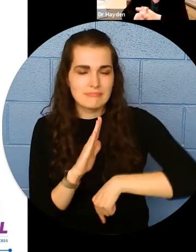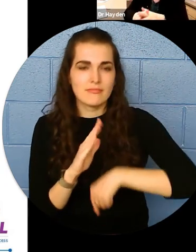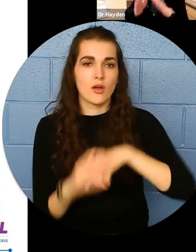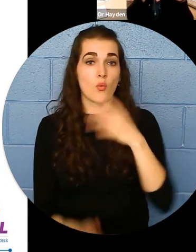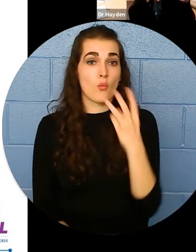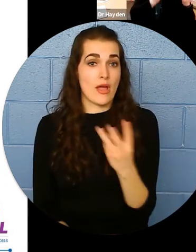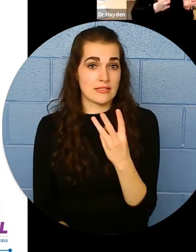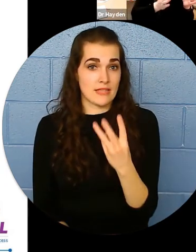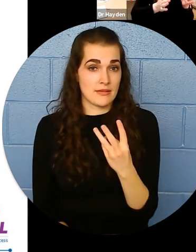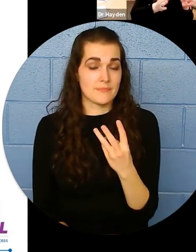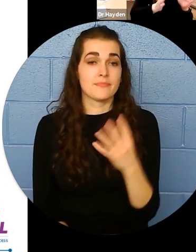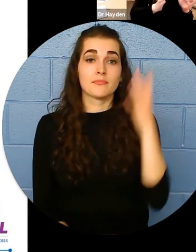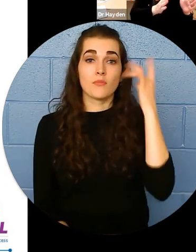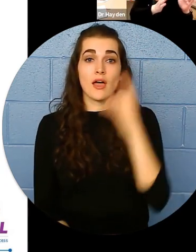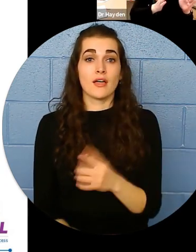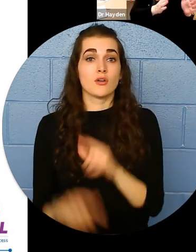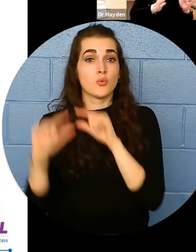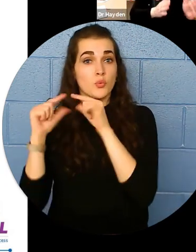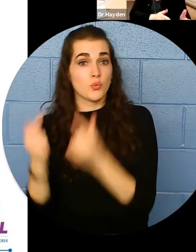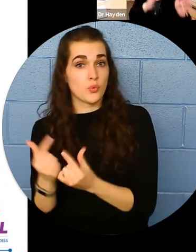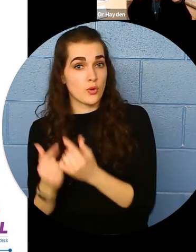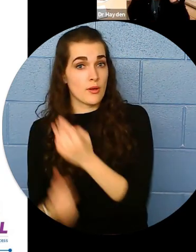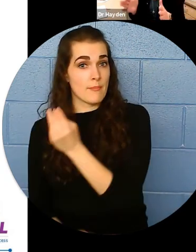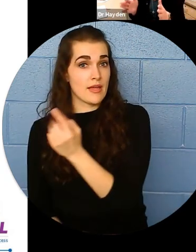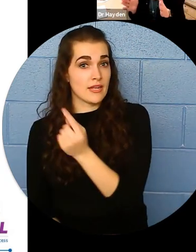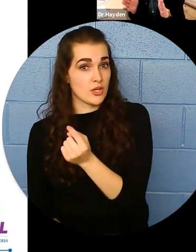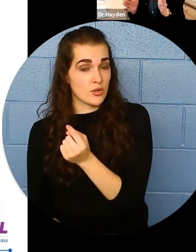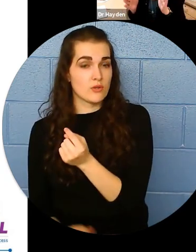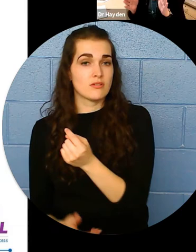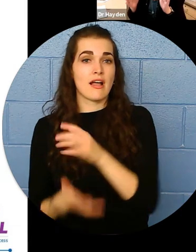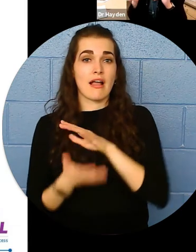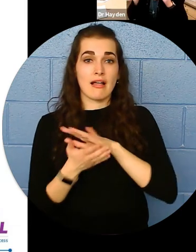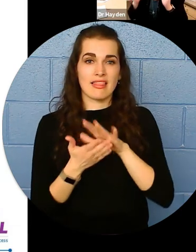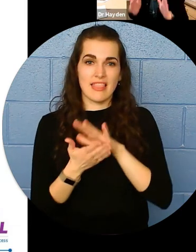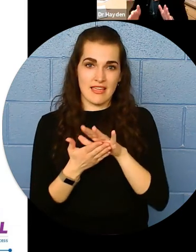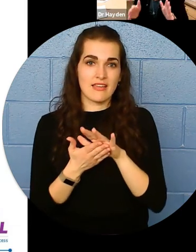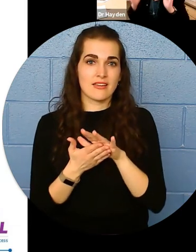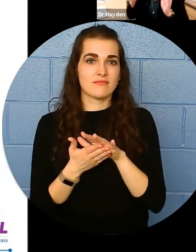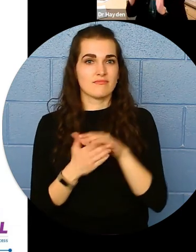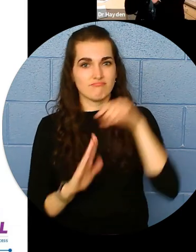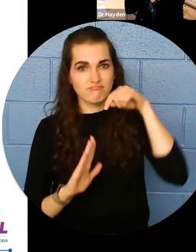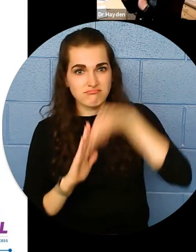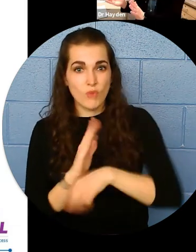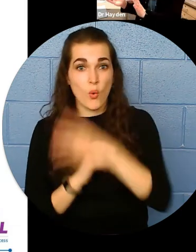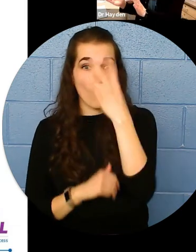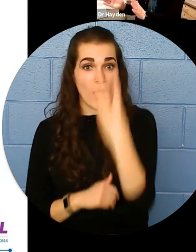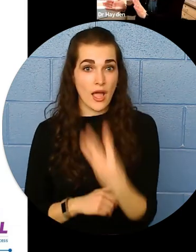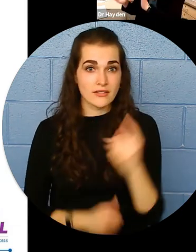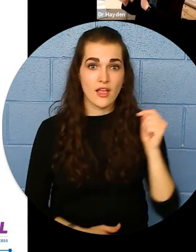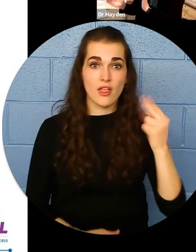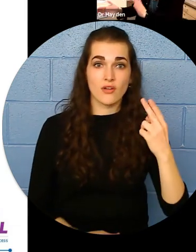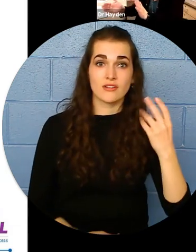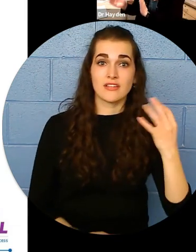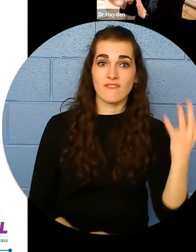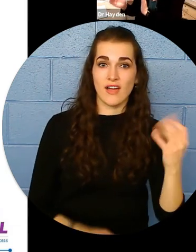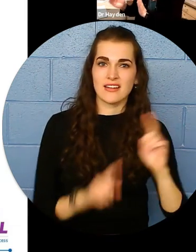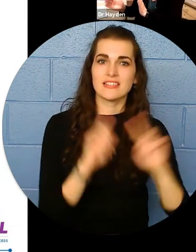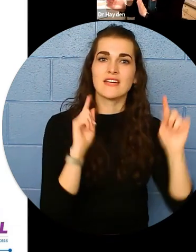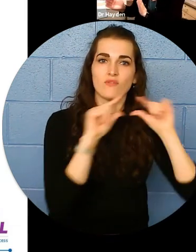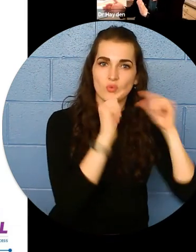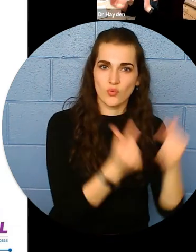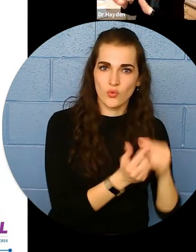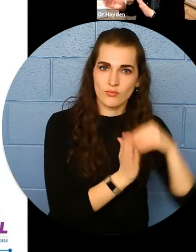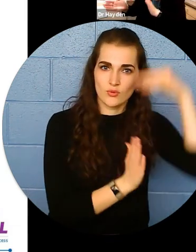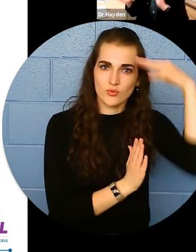Wednesdays. Because we have one group of students here Monday, Tuesday, we clean the building very thoroughly. And then Thursday and Friday, we have a different set